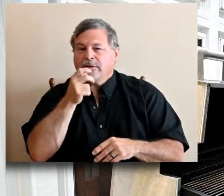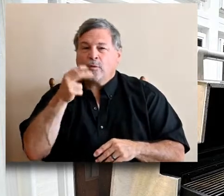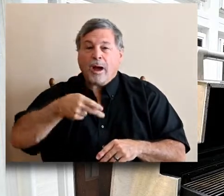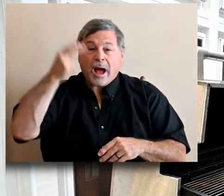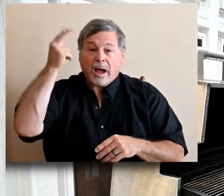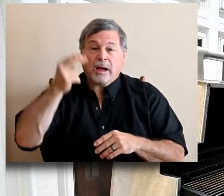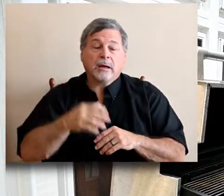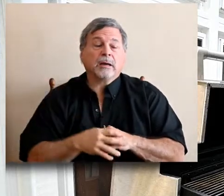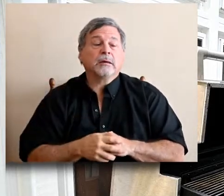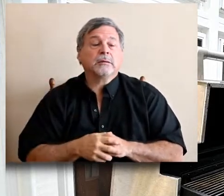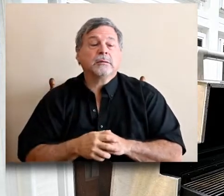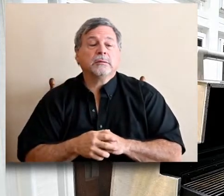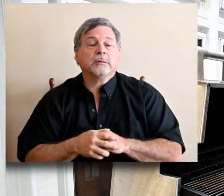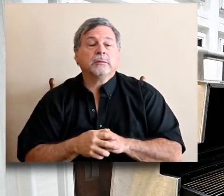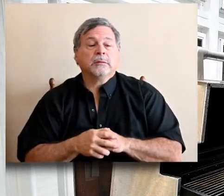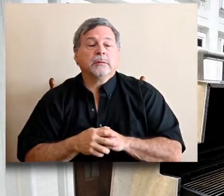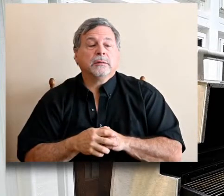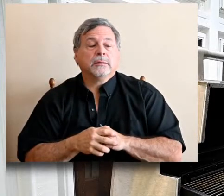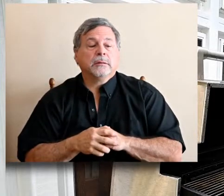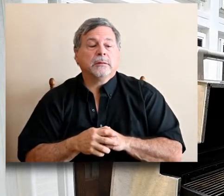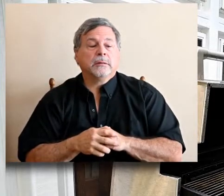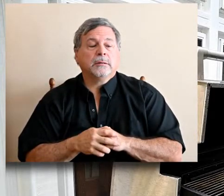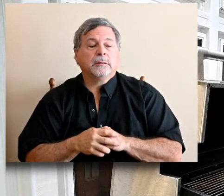so high. Okay?